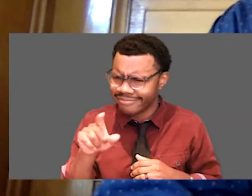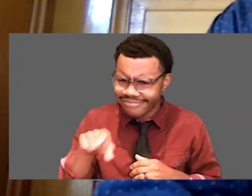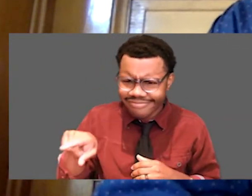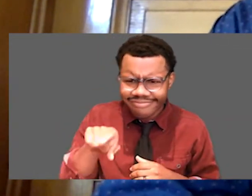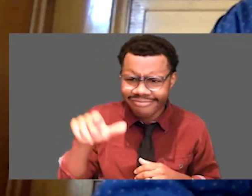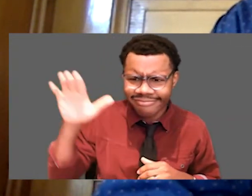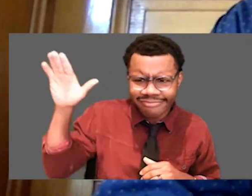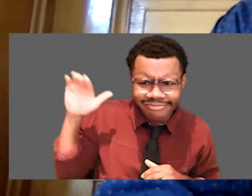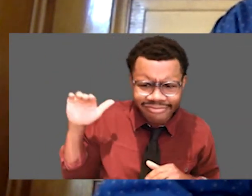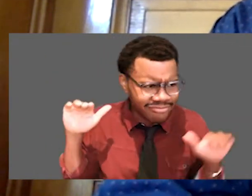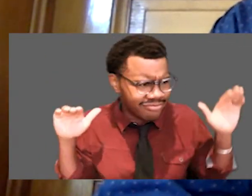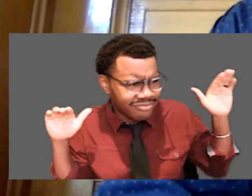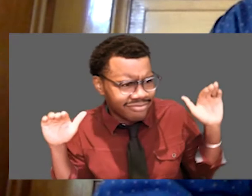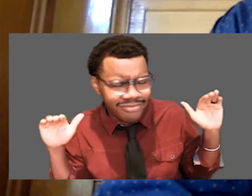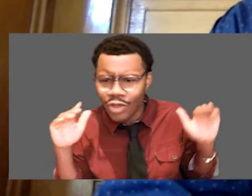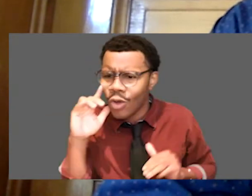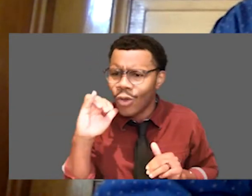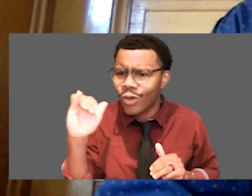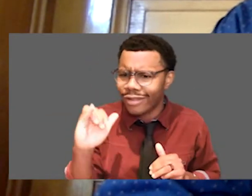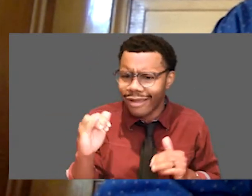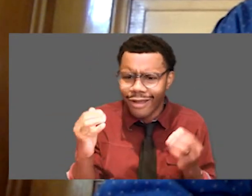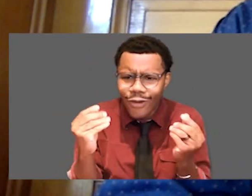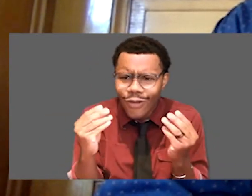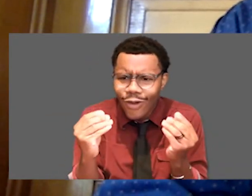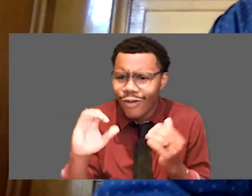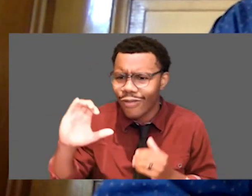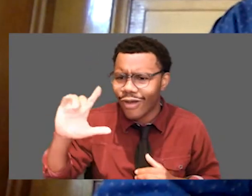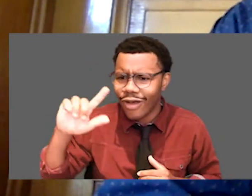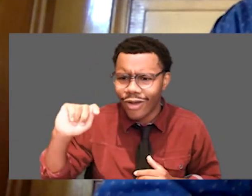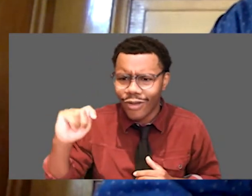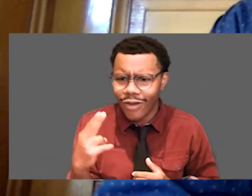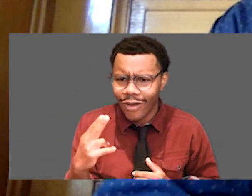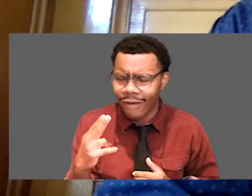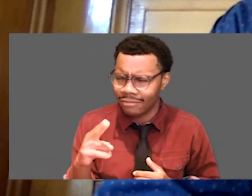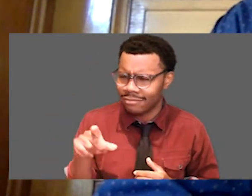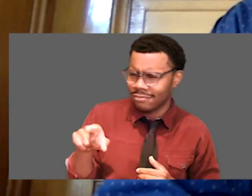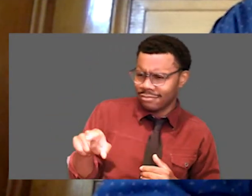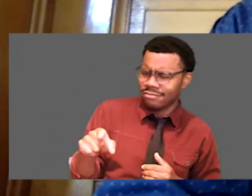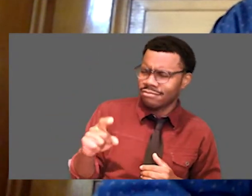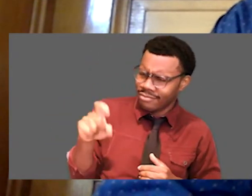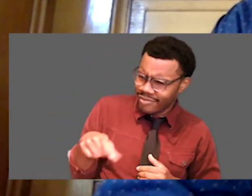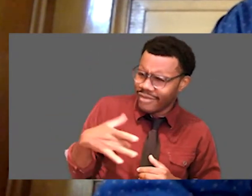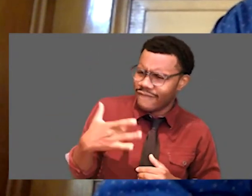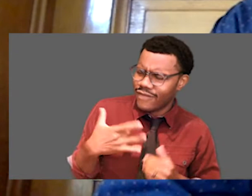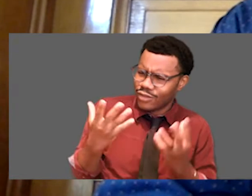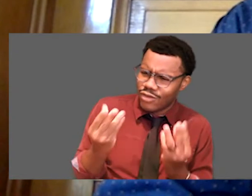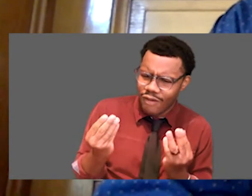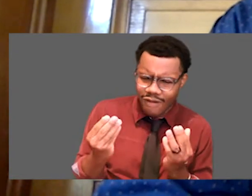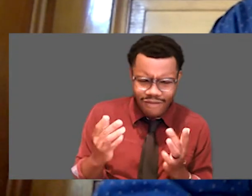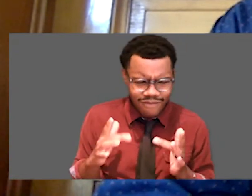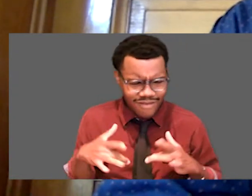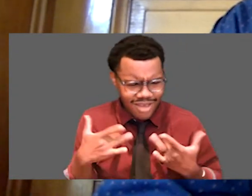this otherworldly cloth that I could just imagine felt soft as silk and light as the